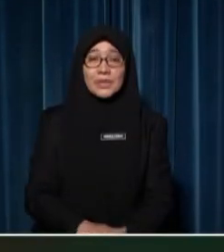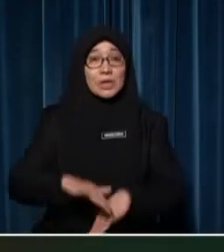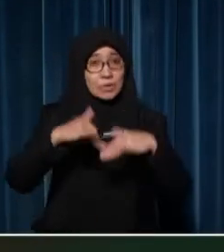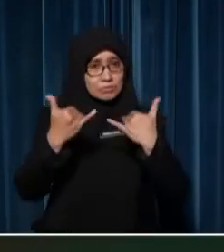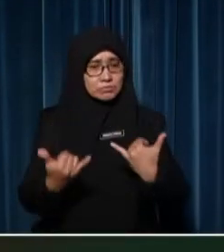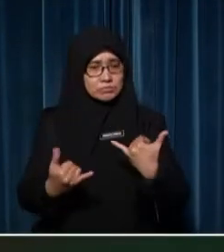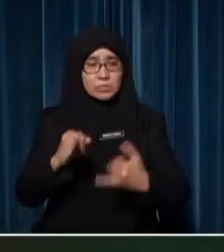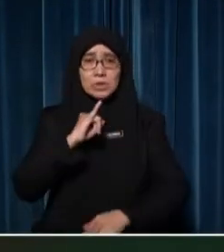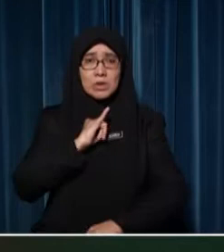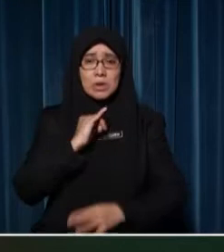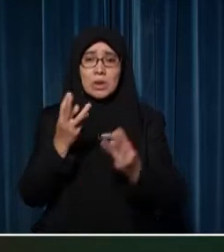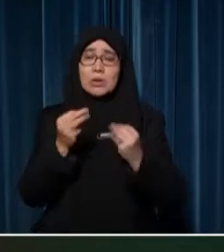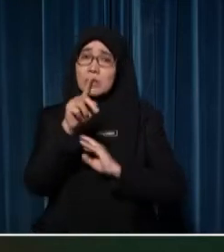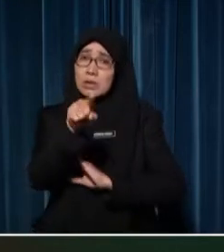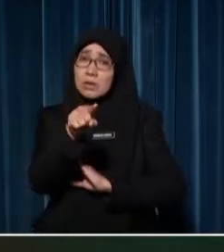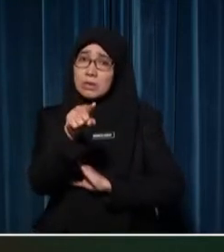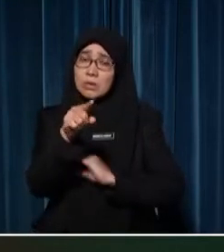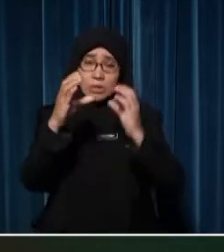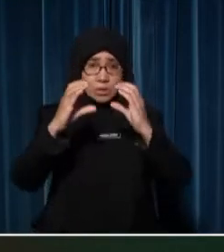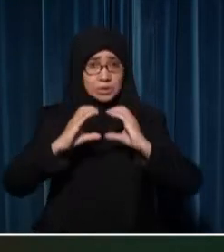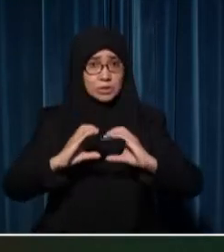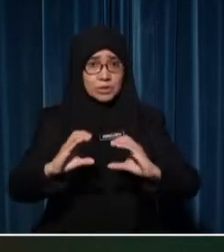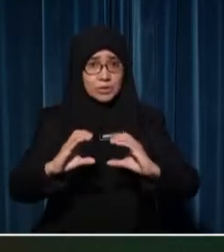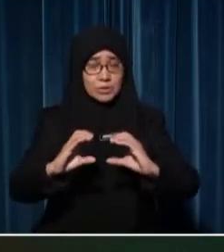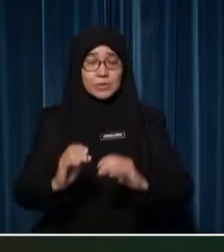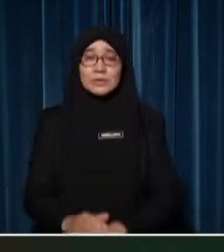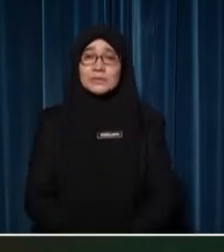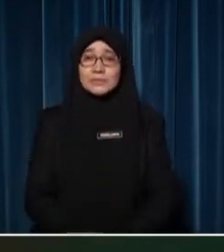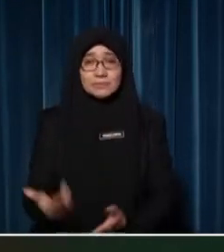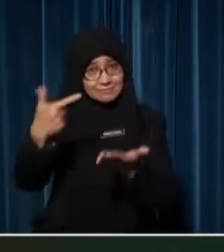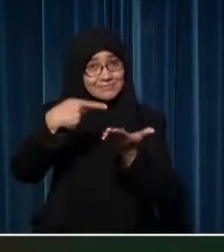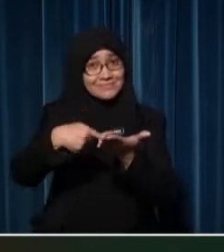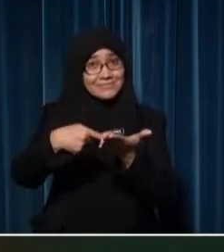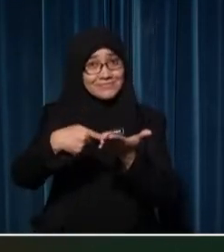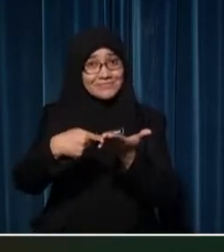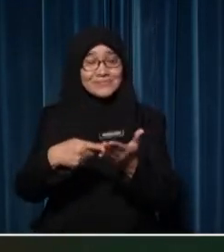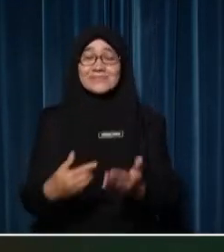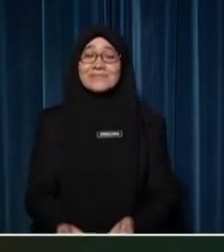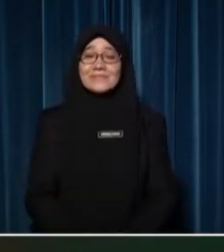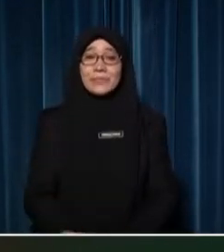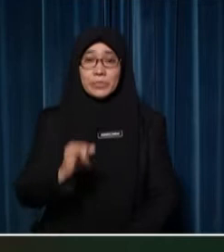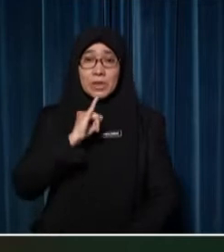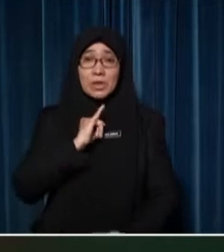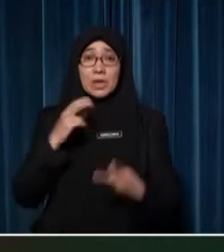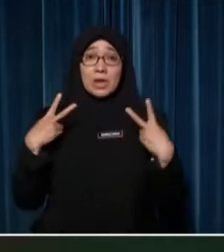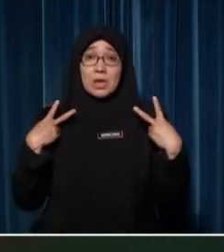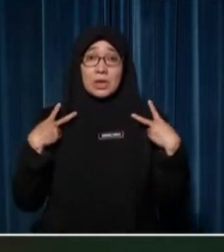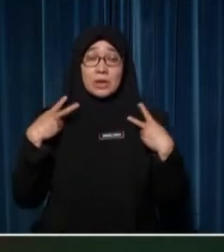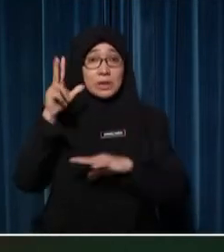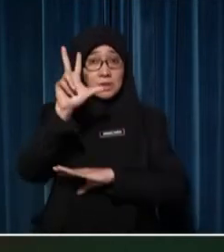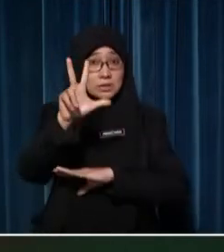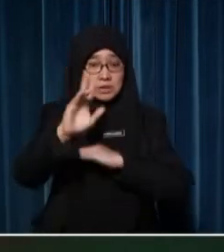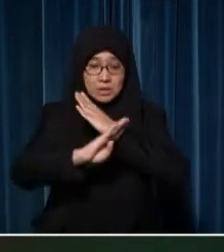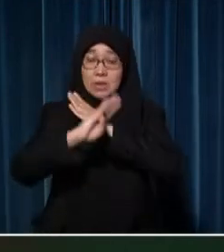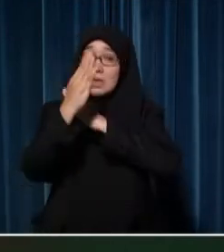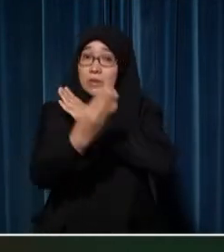I would like you to try this next situation. I have 3